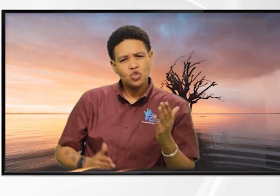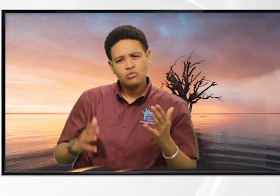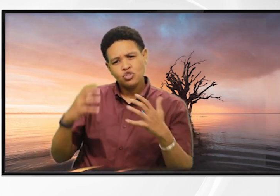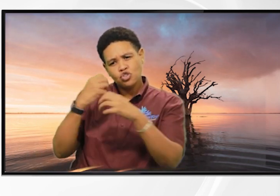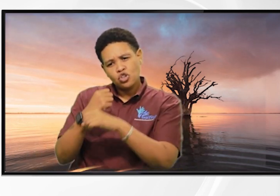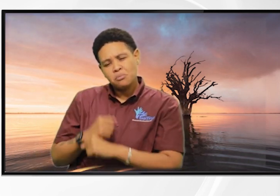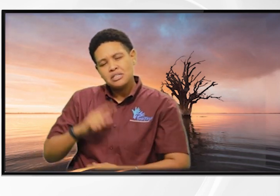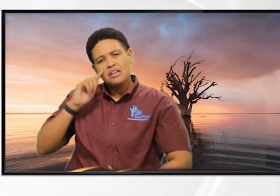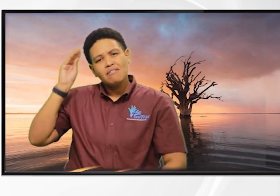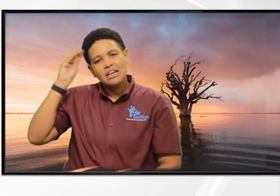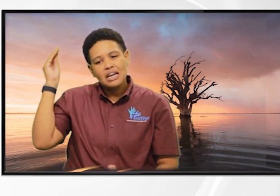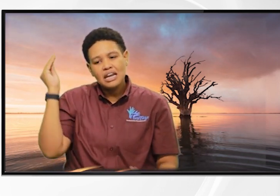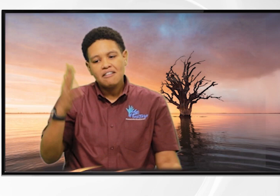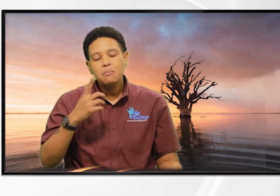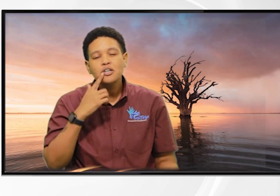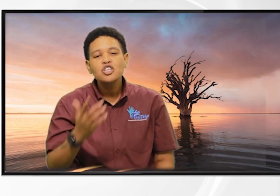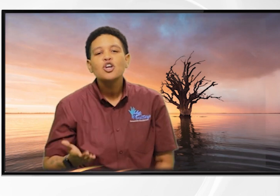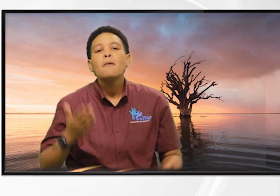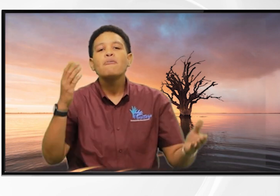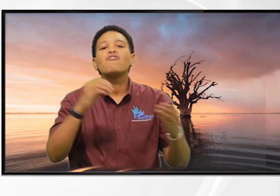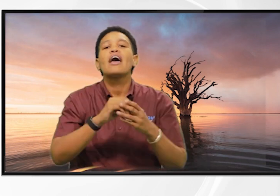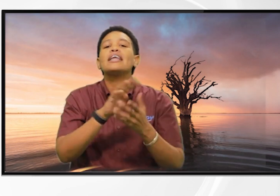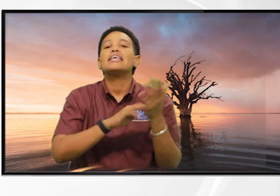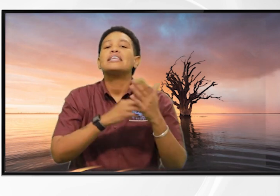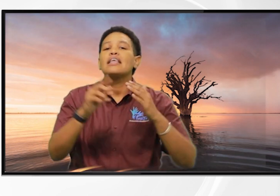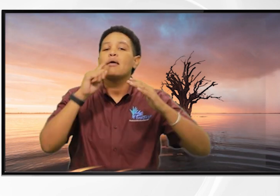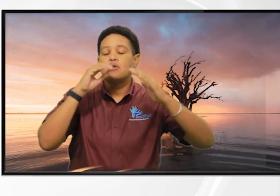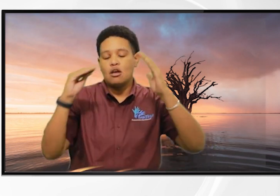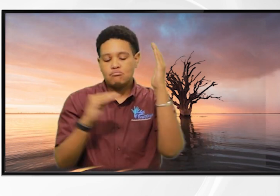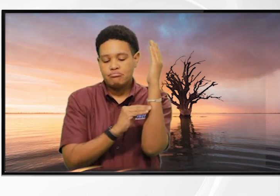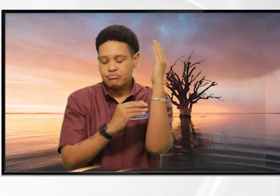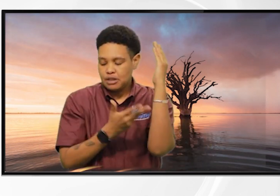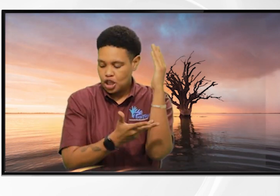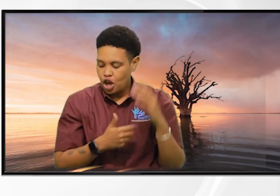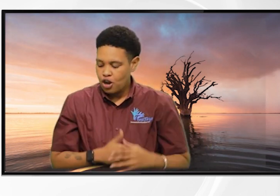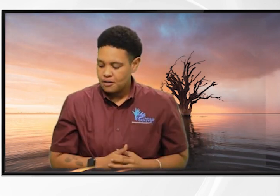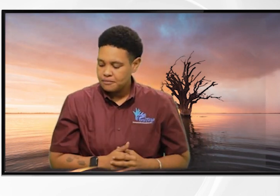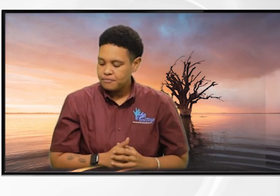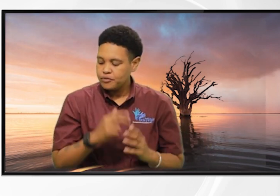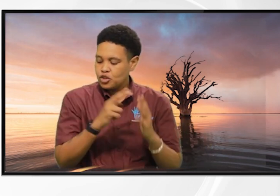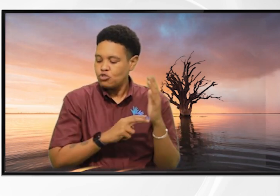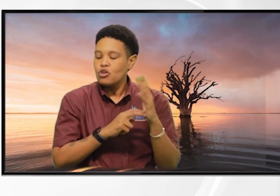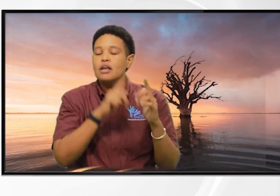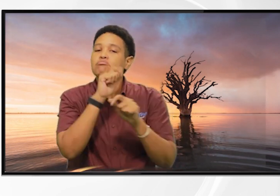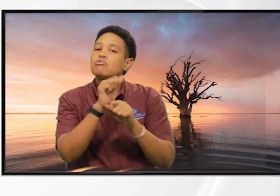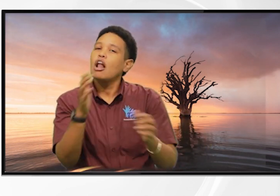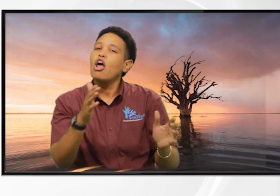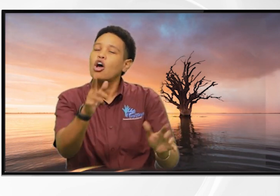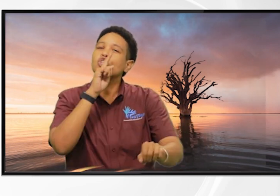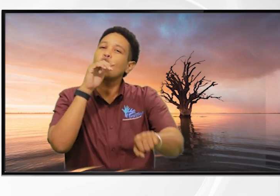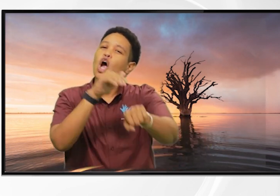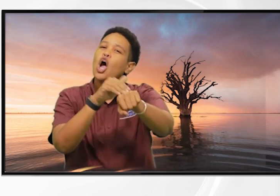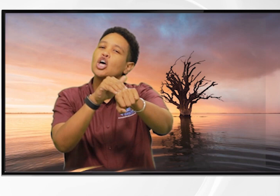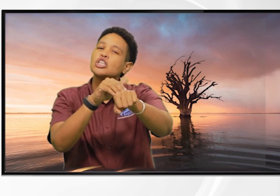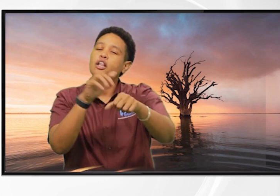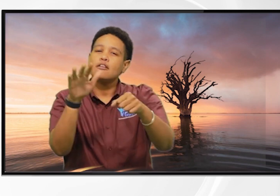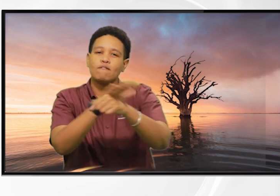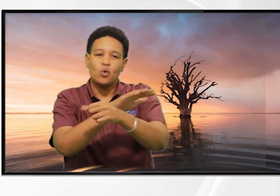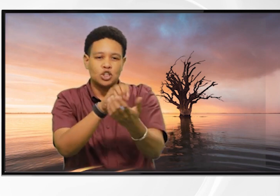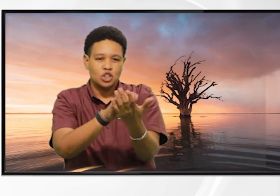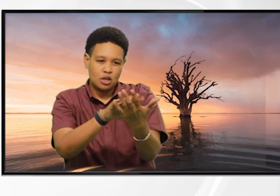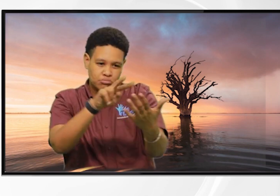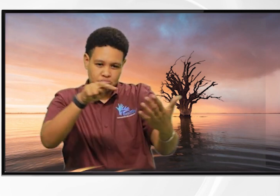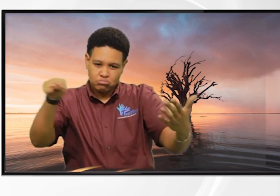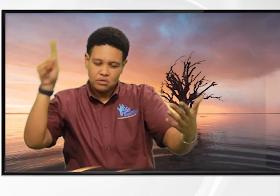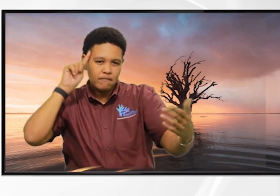information provided in the tables are provided below. The reader is encouraged to consult the full document